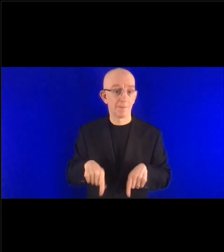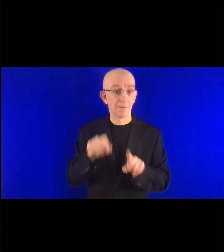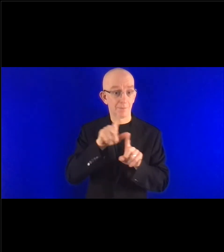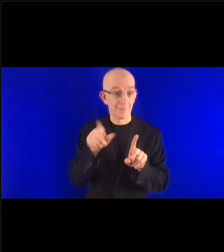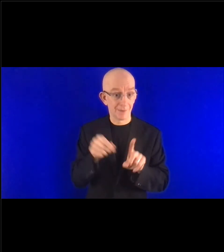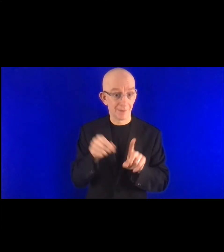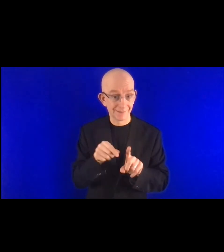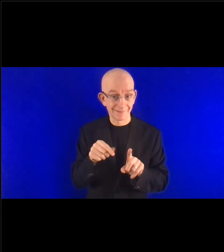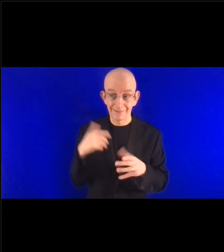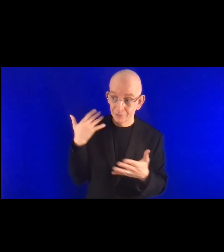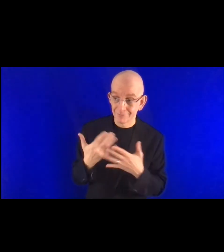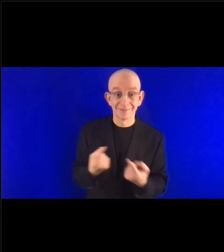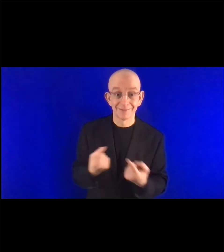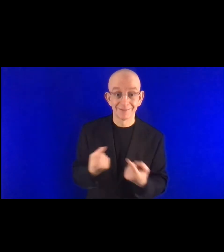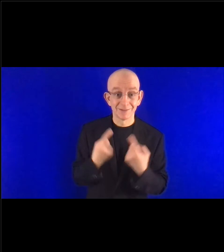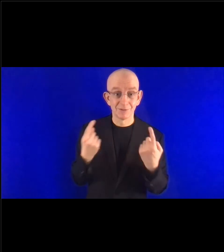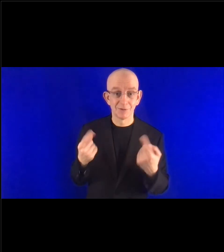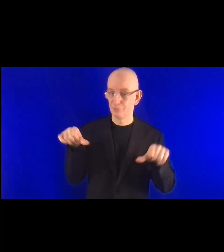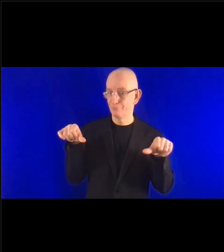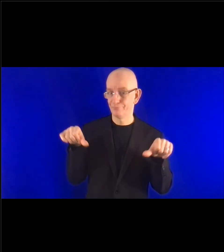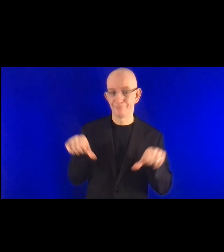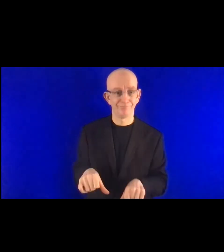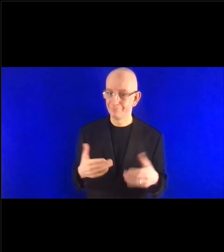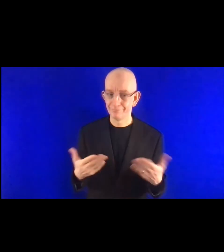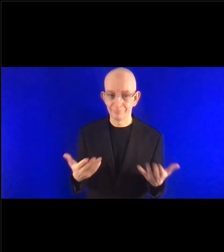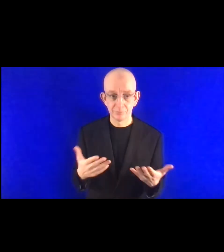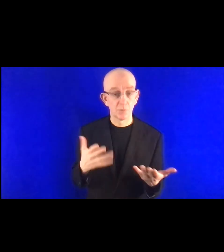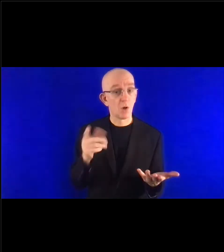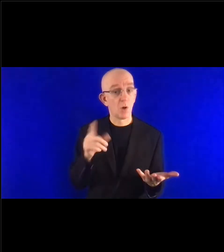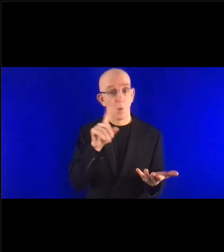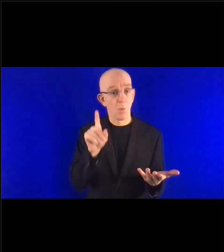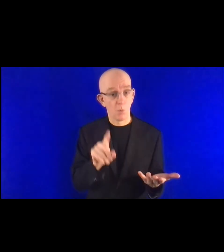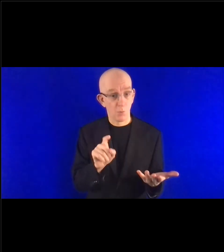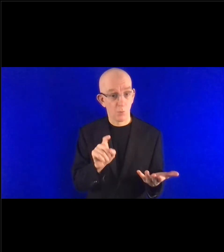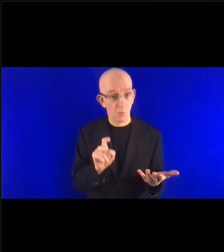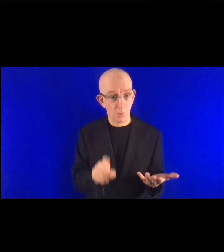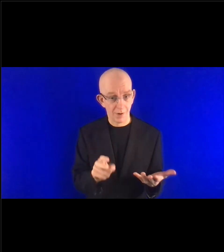that in province where I am working,